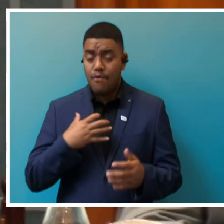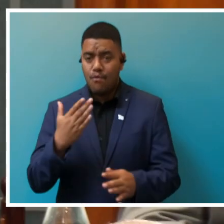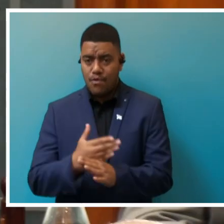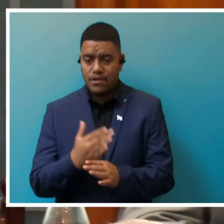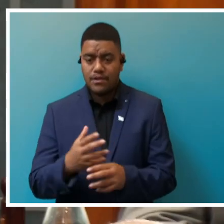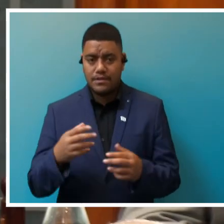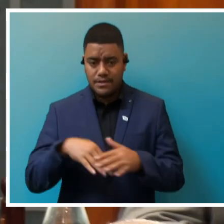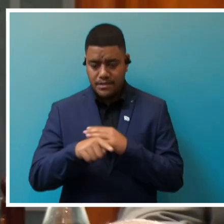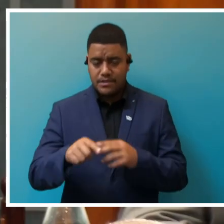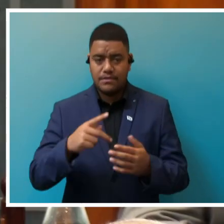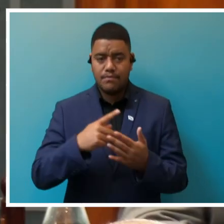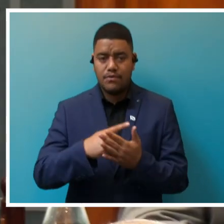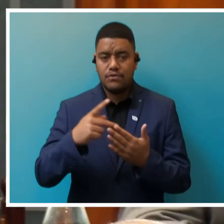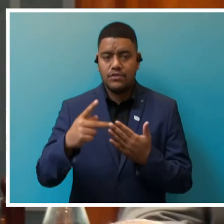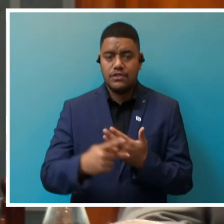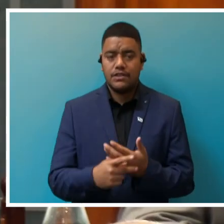this project.